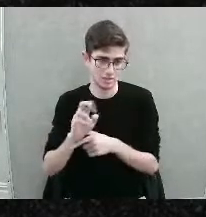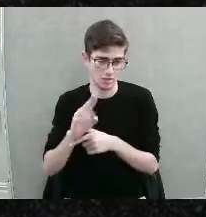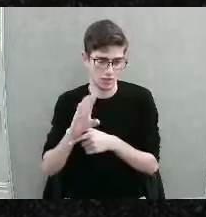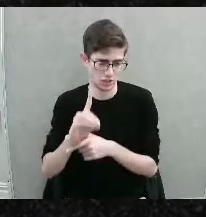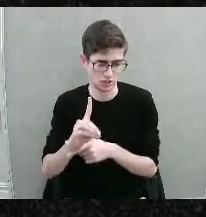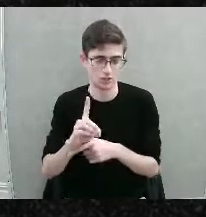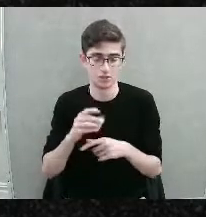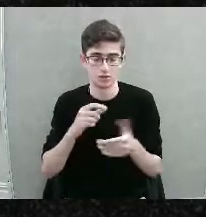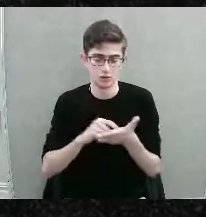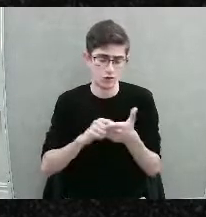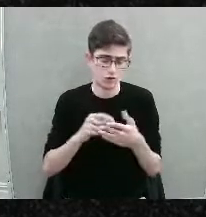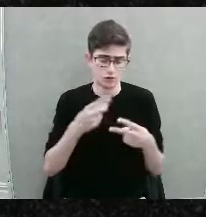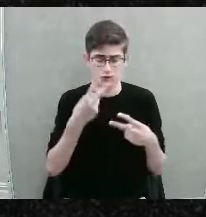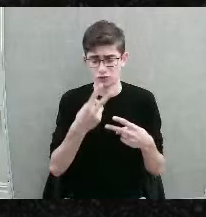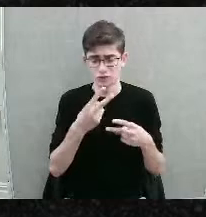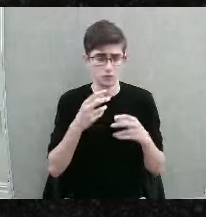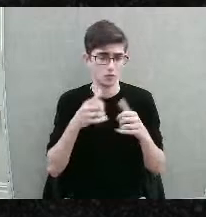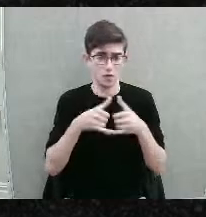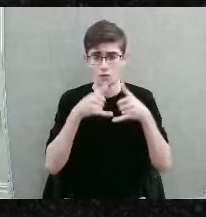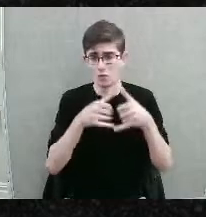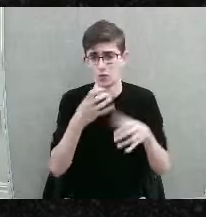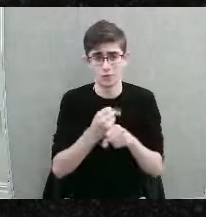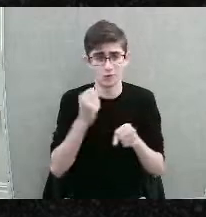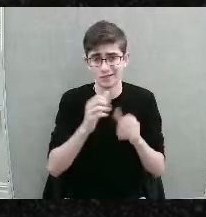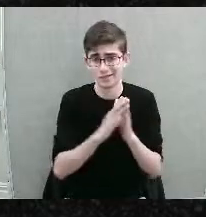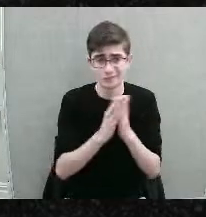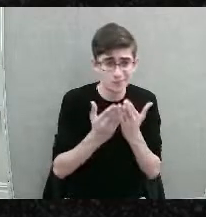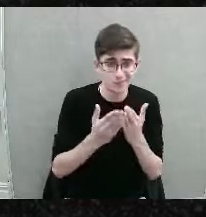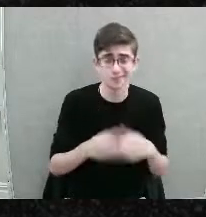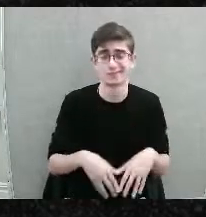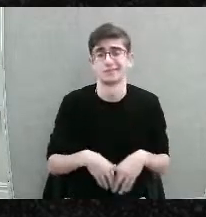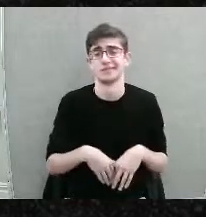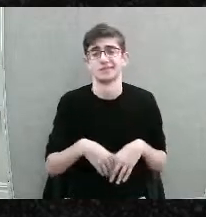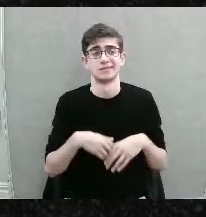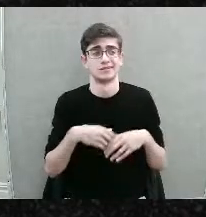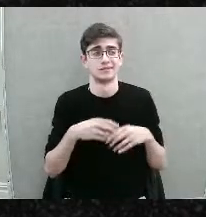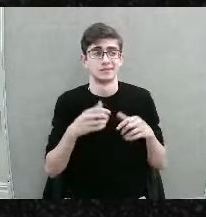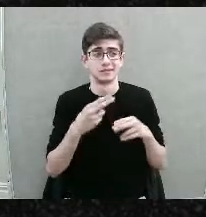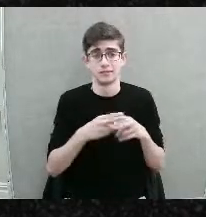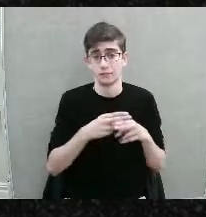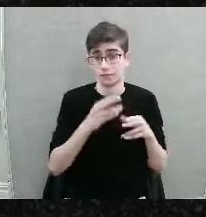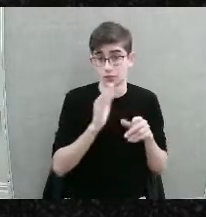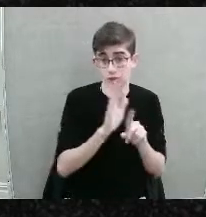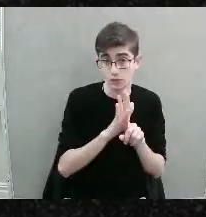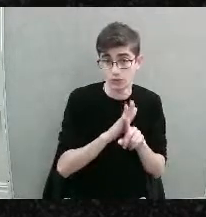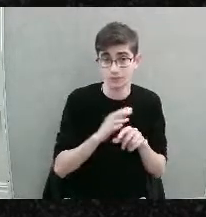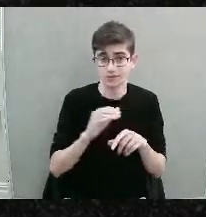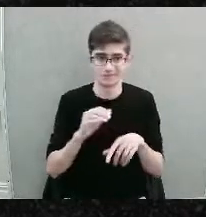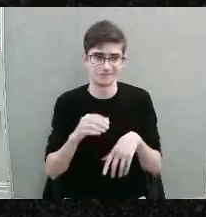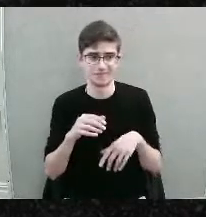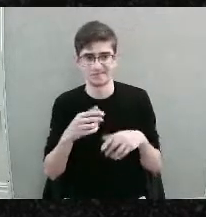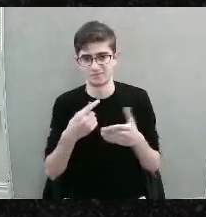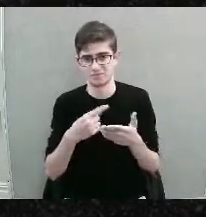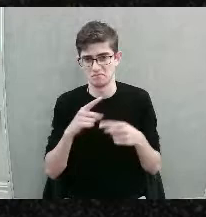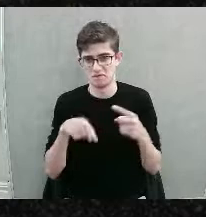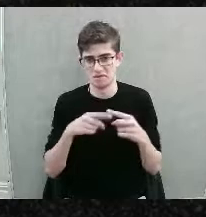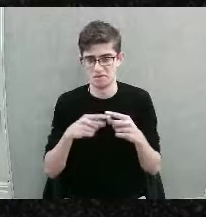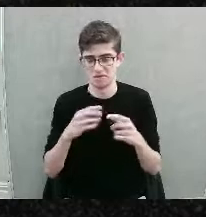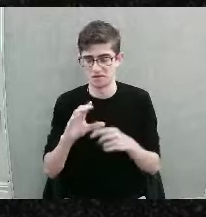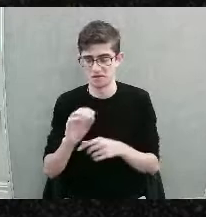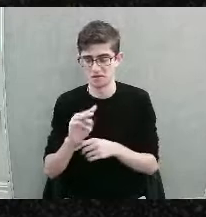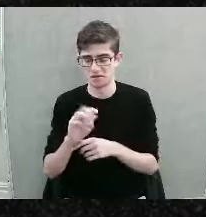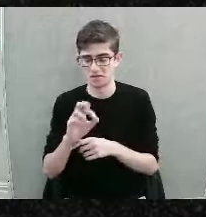one but two award-winning books, Temporarily Yours, Intimacy, Authenticity, and the Commerce of Sex, the first, and then the second,